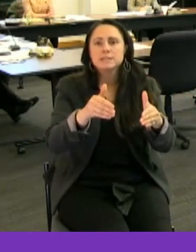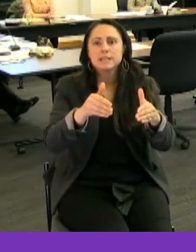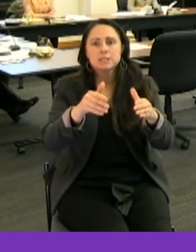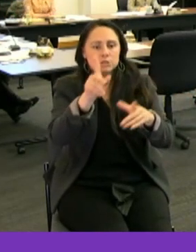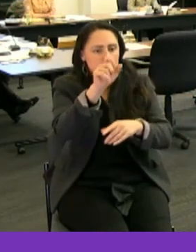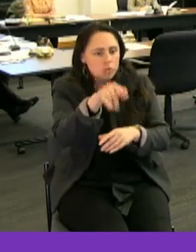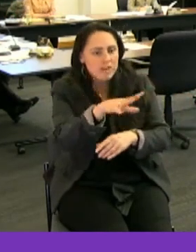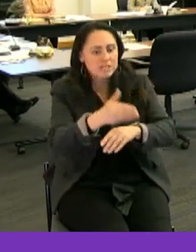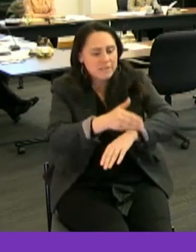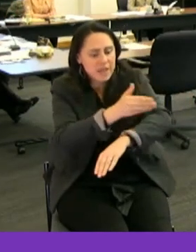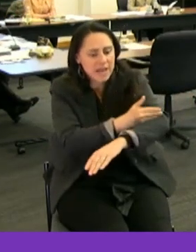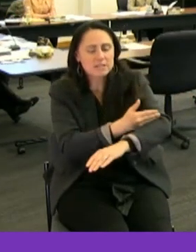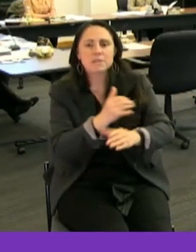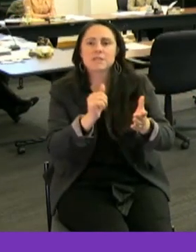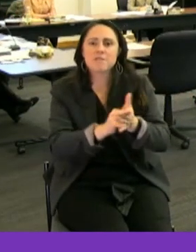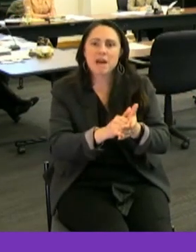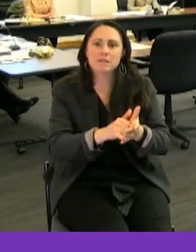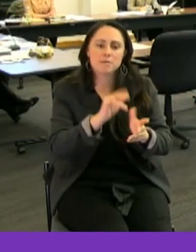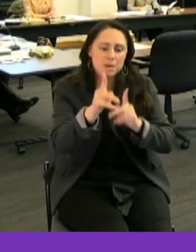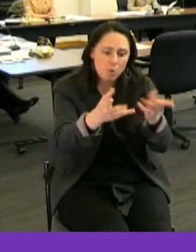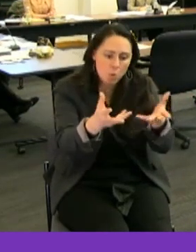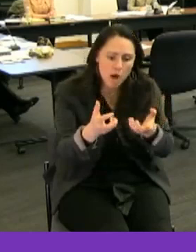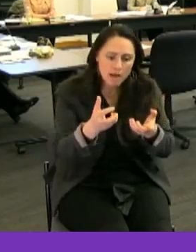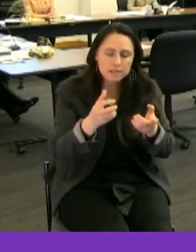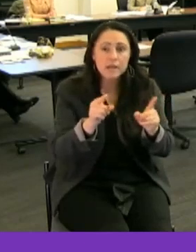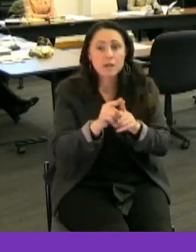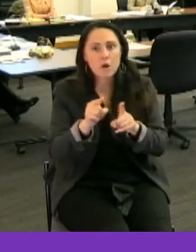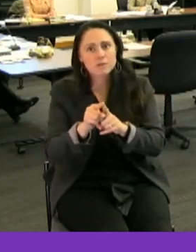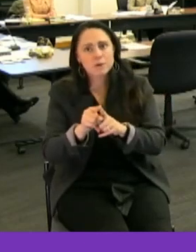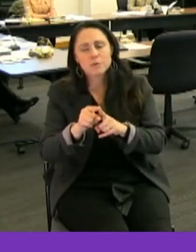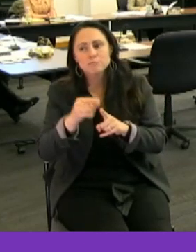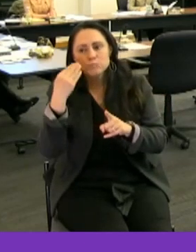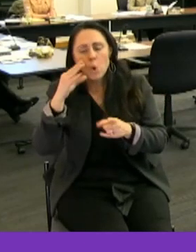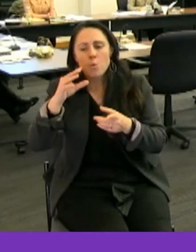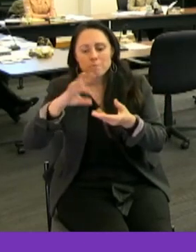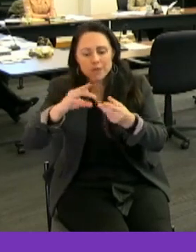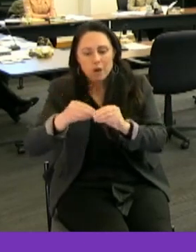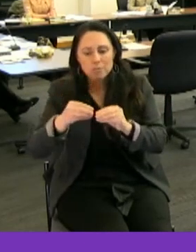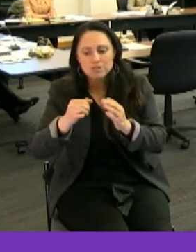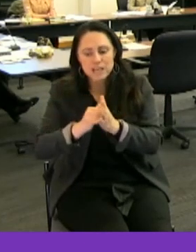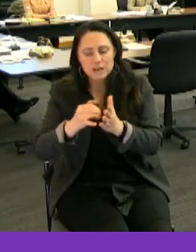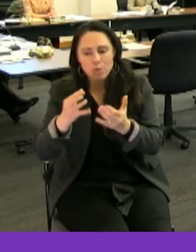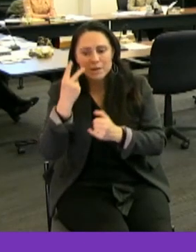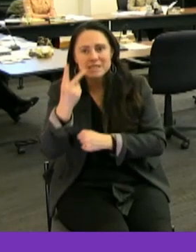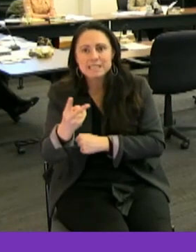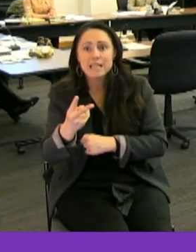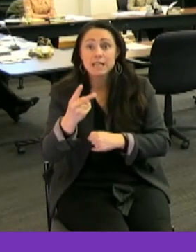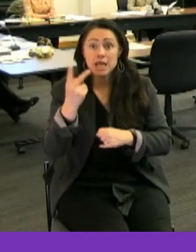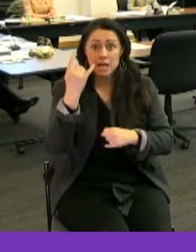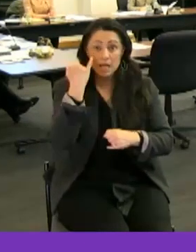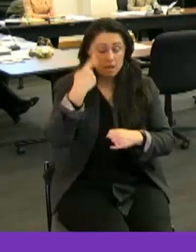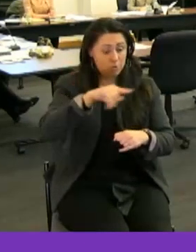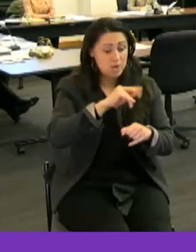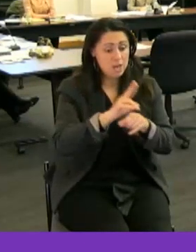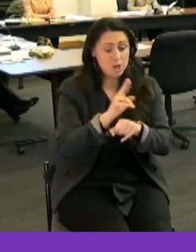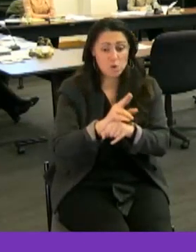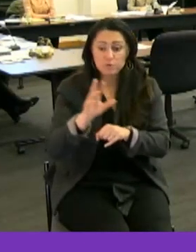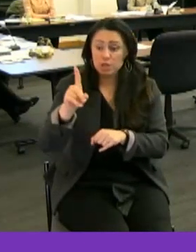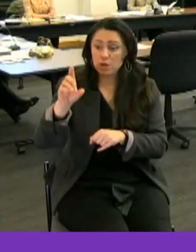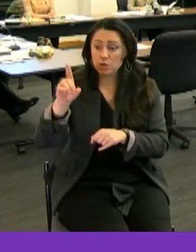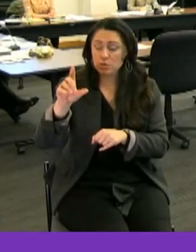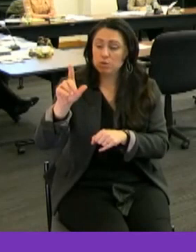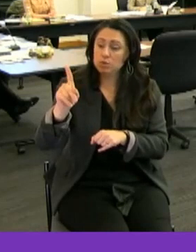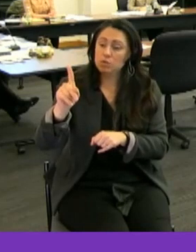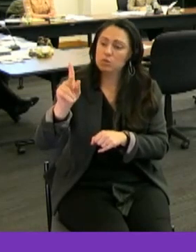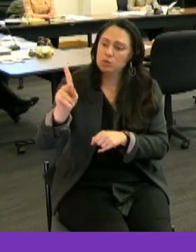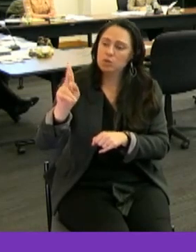enhancements that are desired and the data that is desired. And if we were to employ Kudo through that integration, we would be